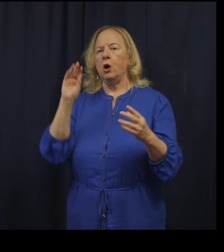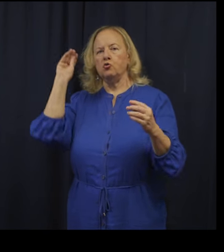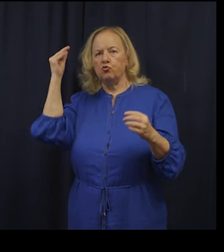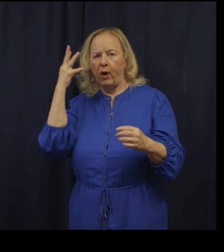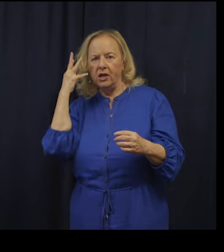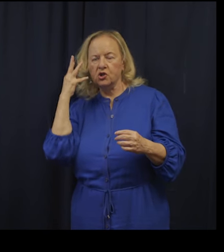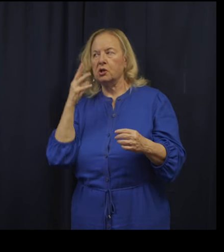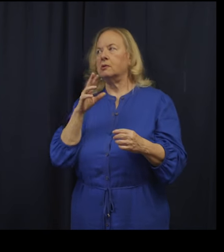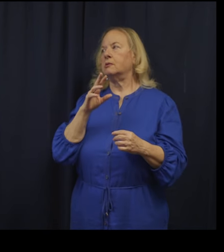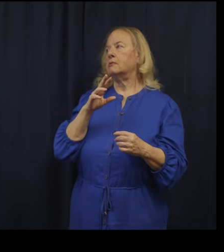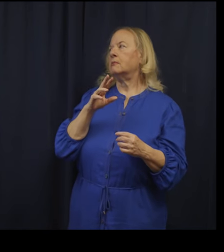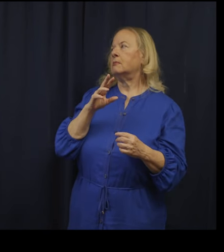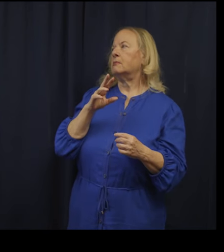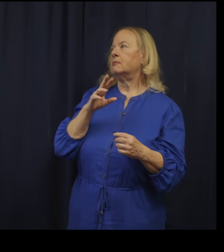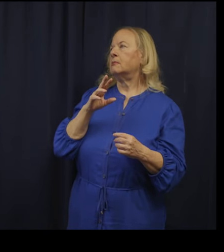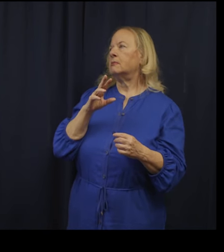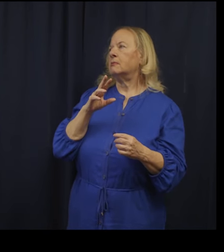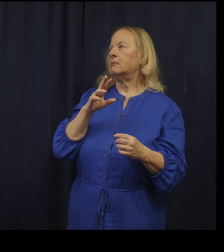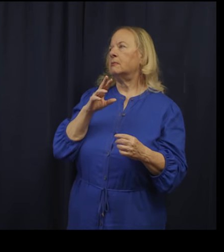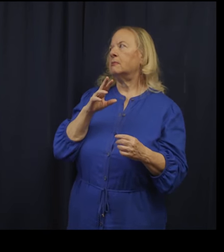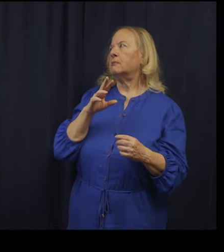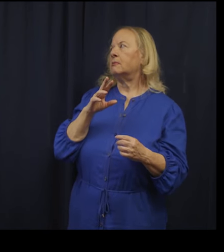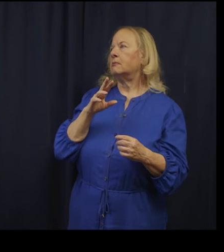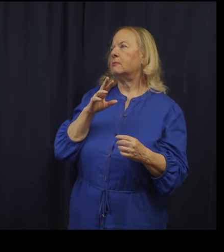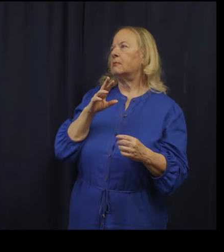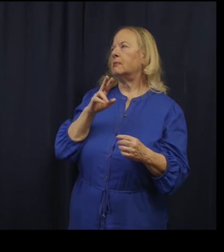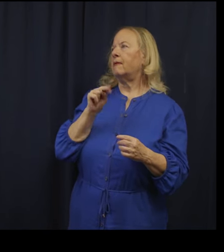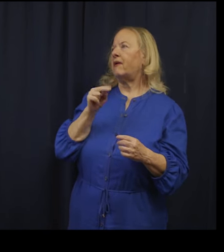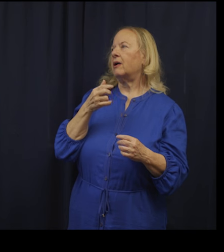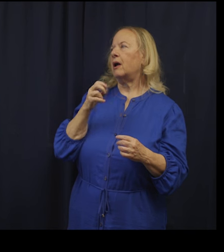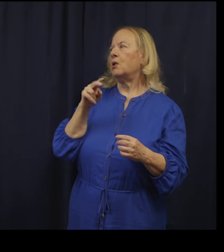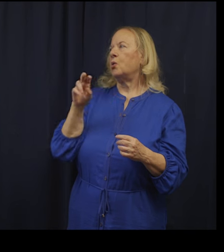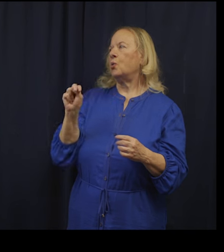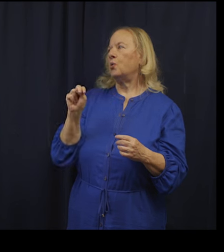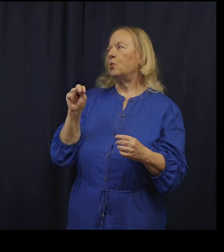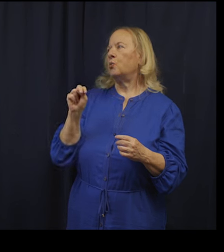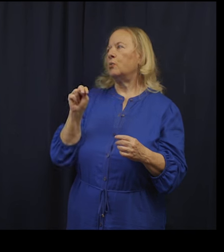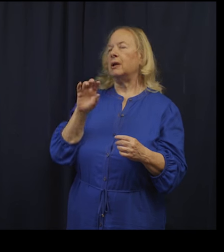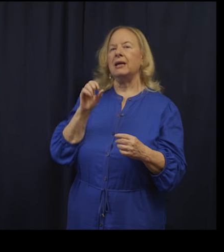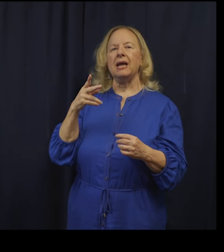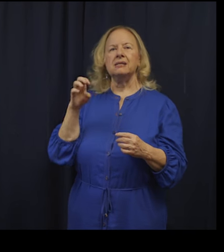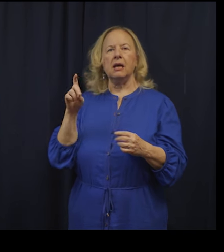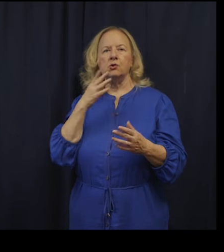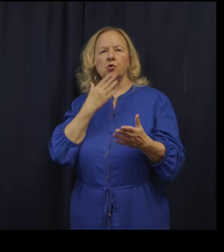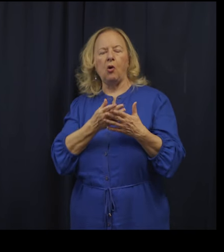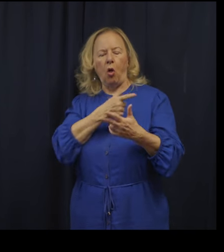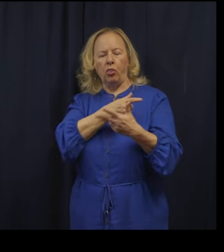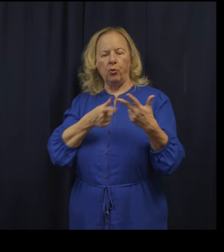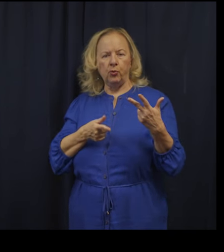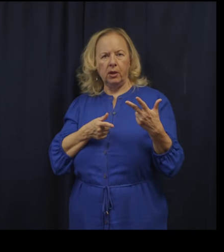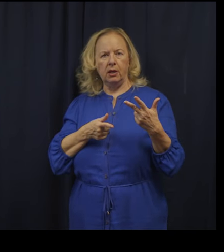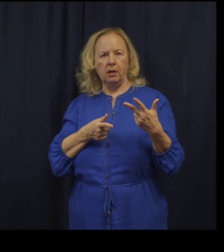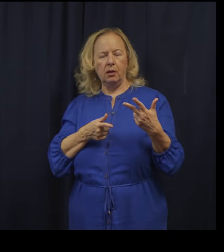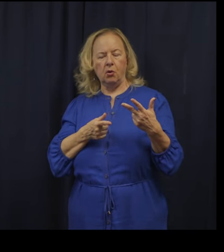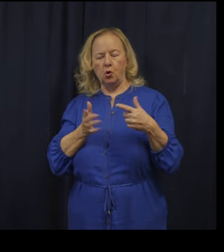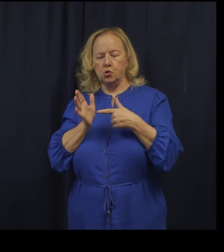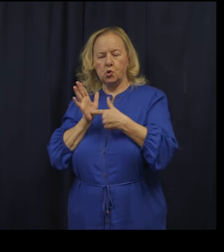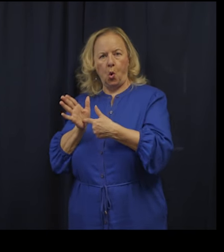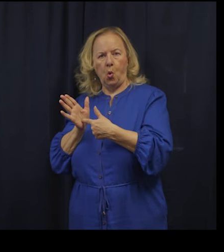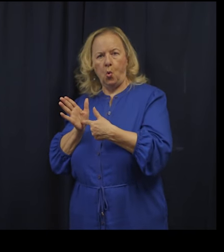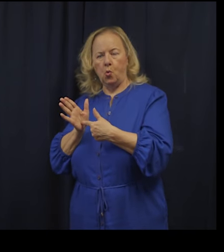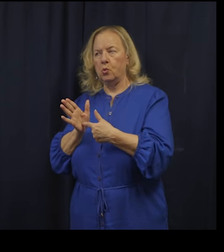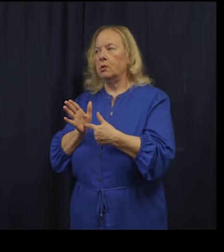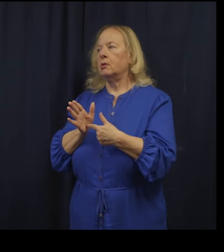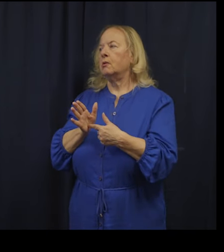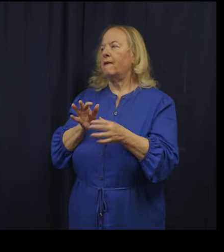gracious, that's kanun, chesed, that's goodness. Okay, so all three are mentioned. And then